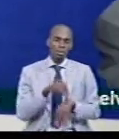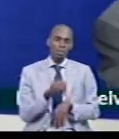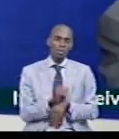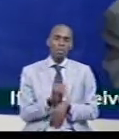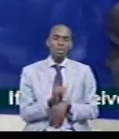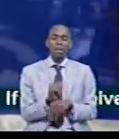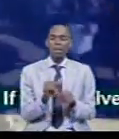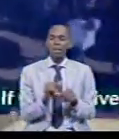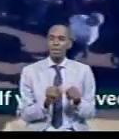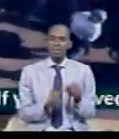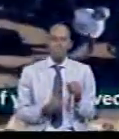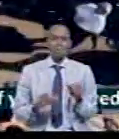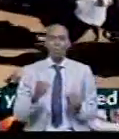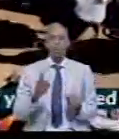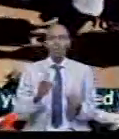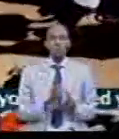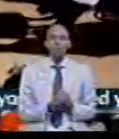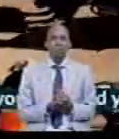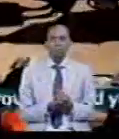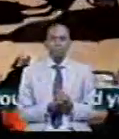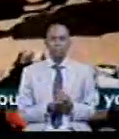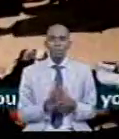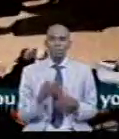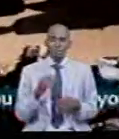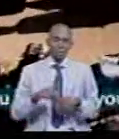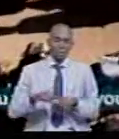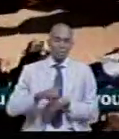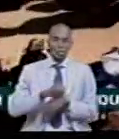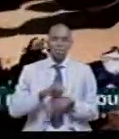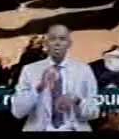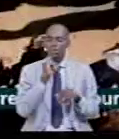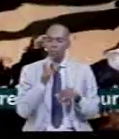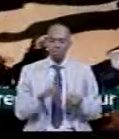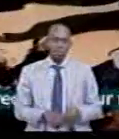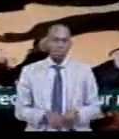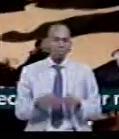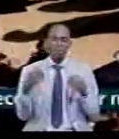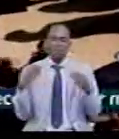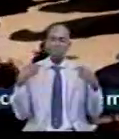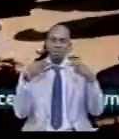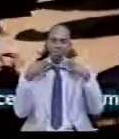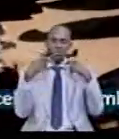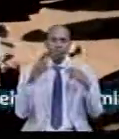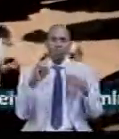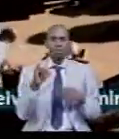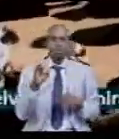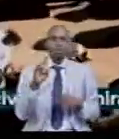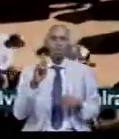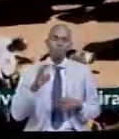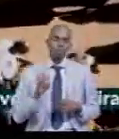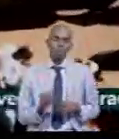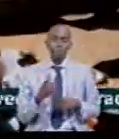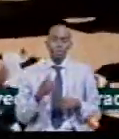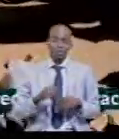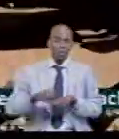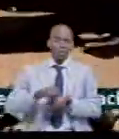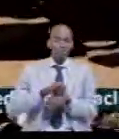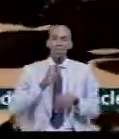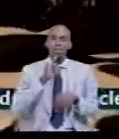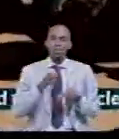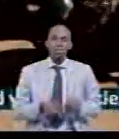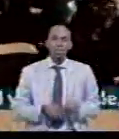over, the anointing is breaking yokes. The anointing is breaking yokes.